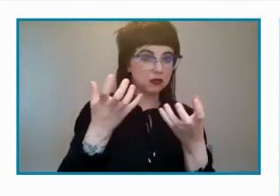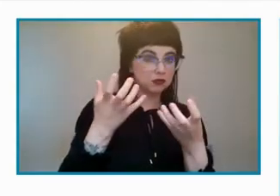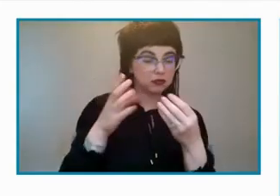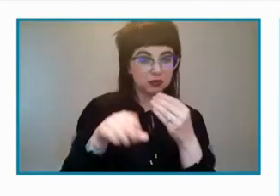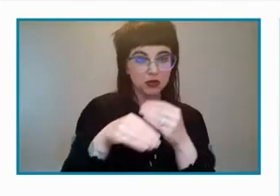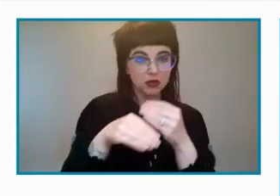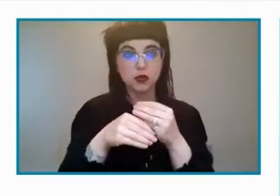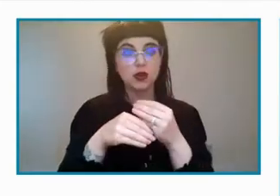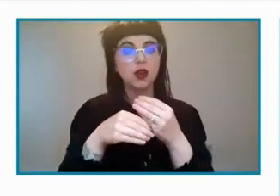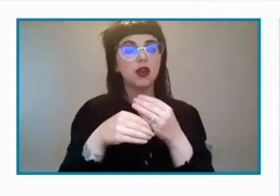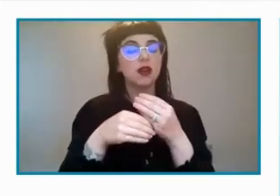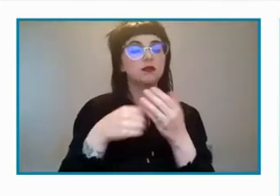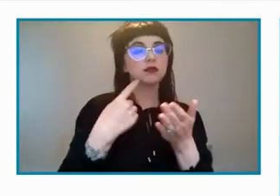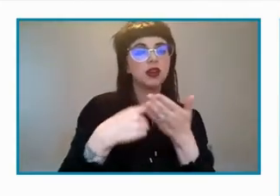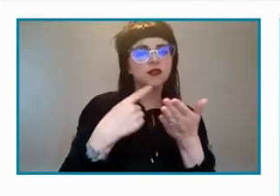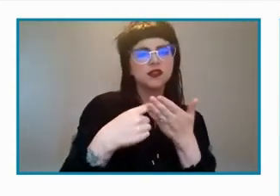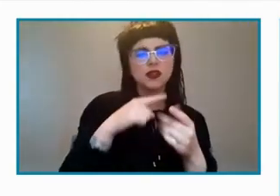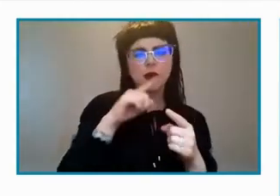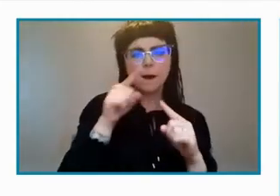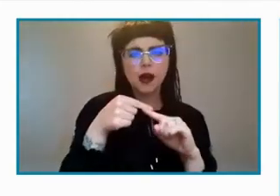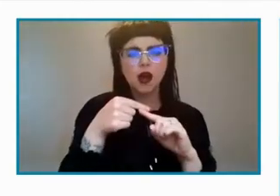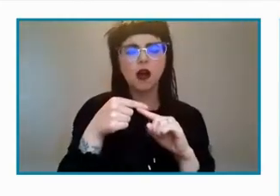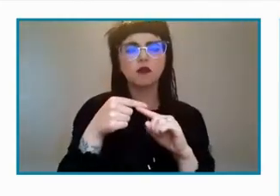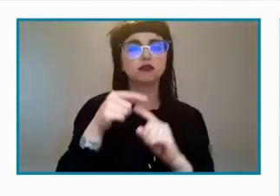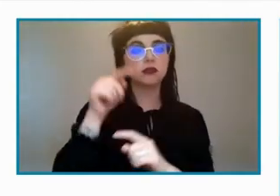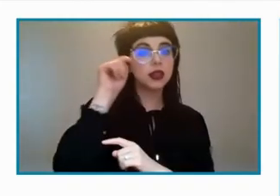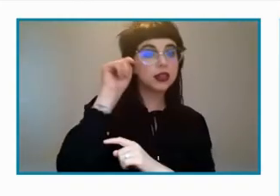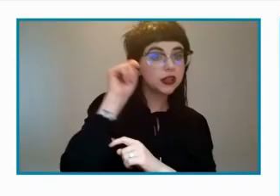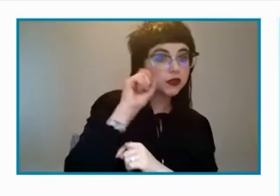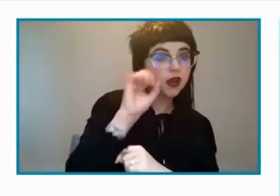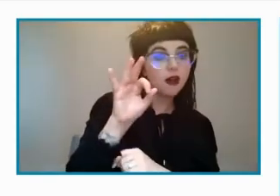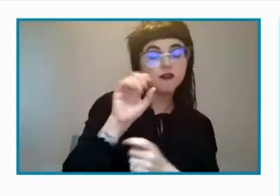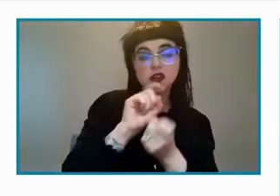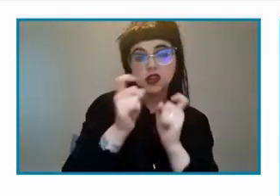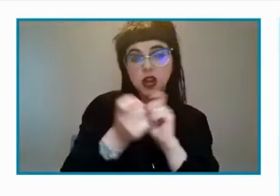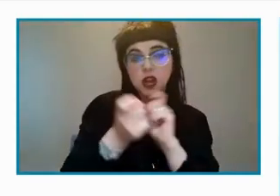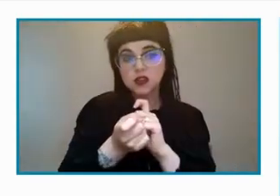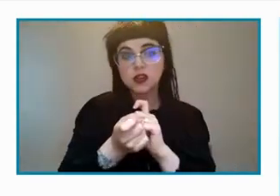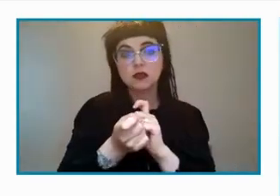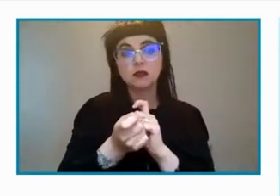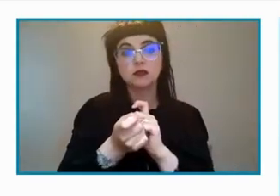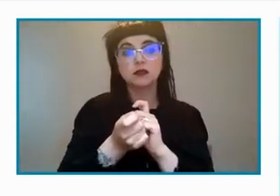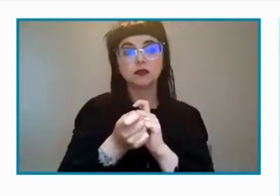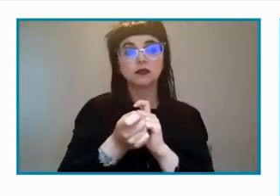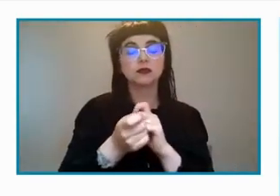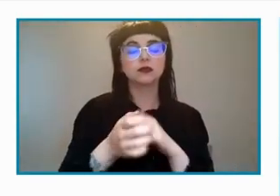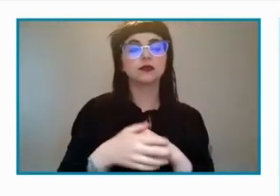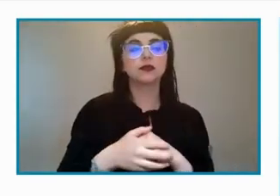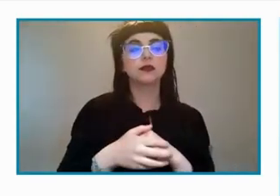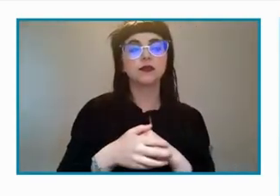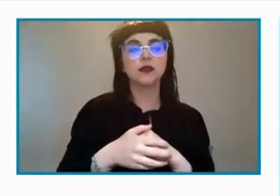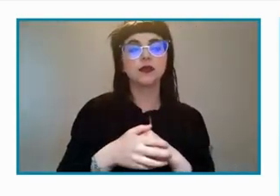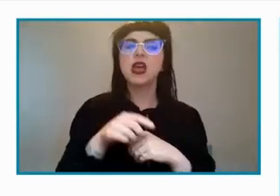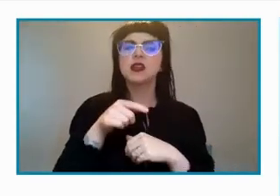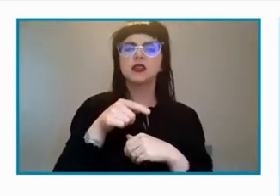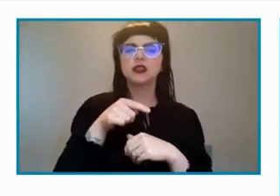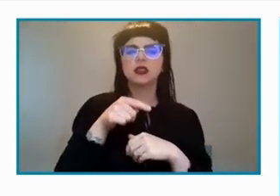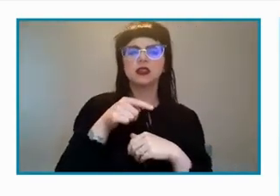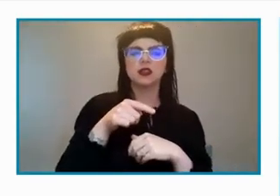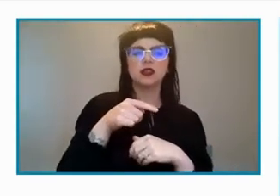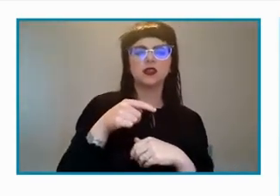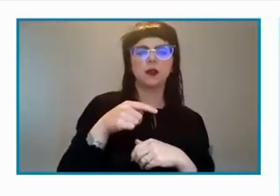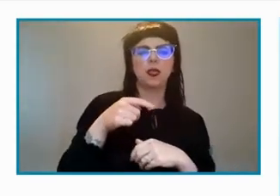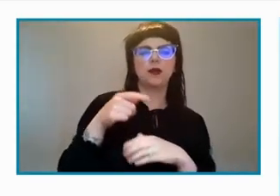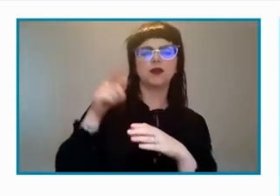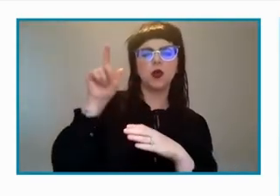and the logic model, and anything. This question mentioned something graphically about the theory of change. So how that theory of